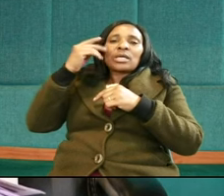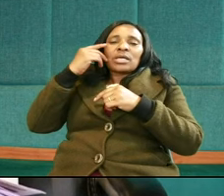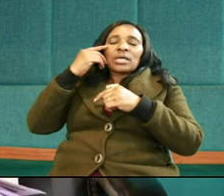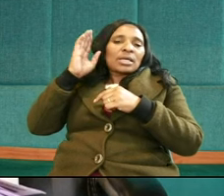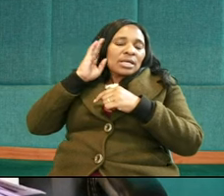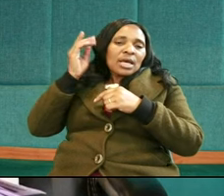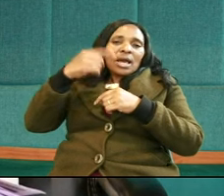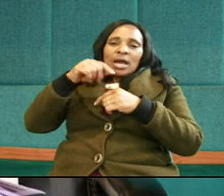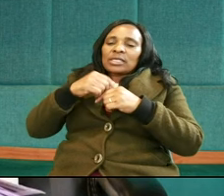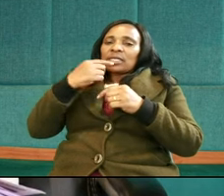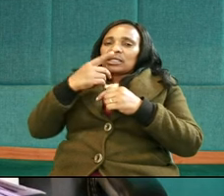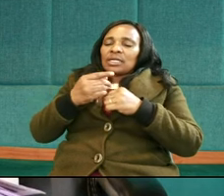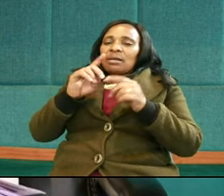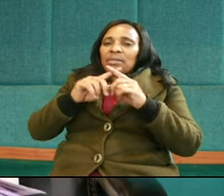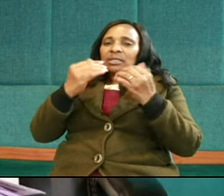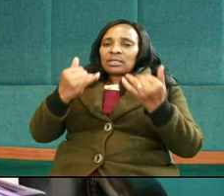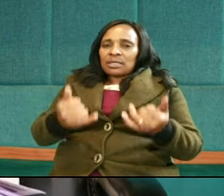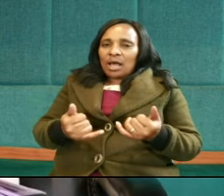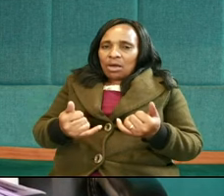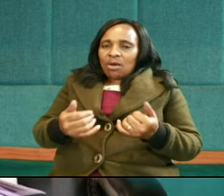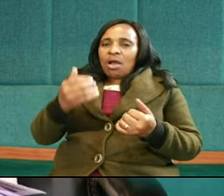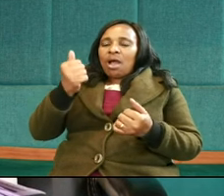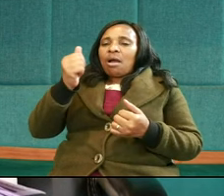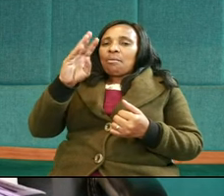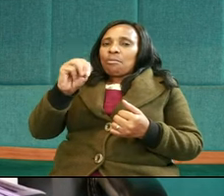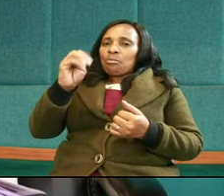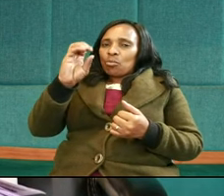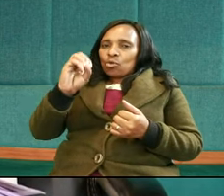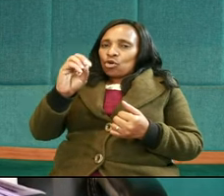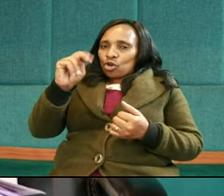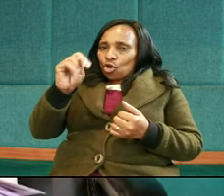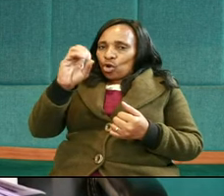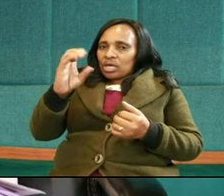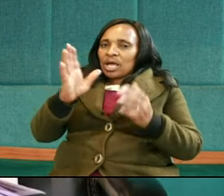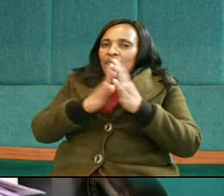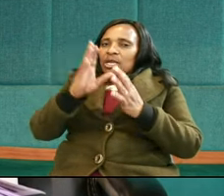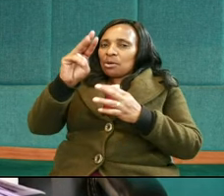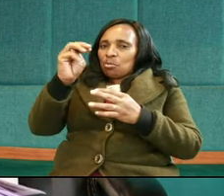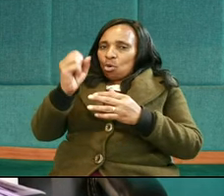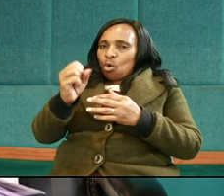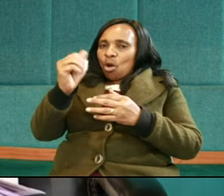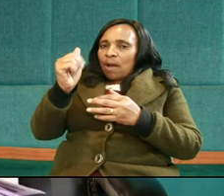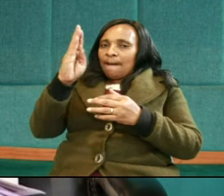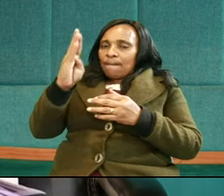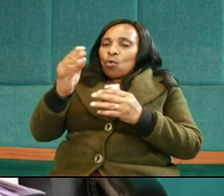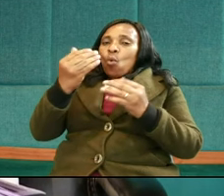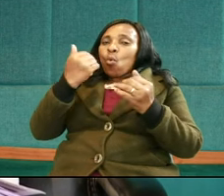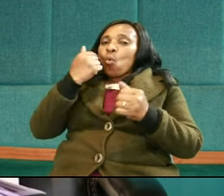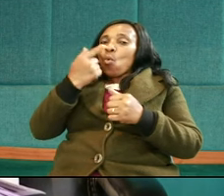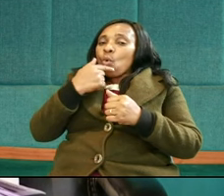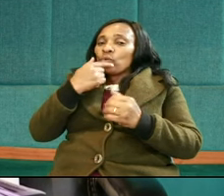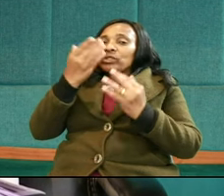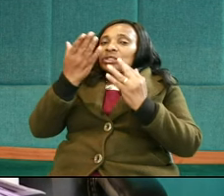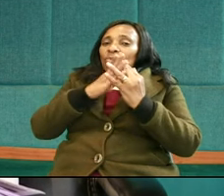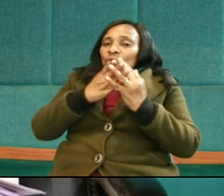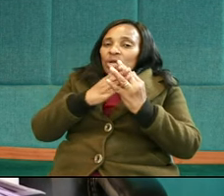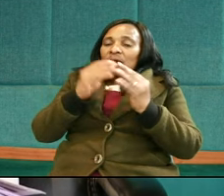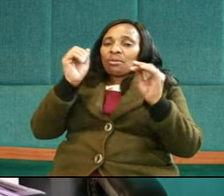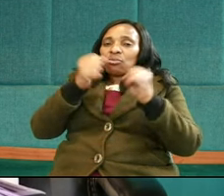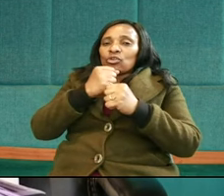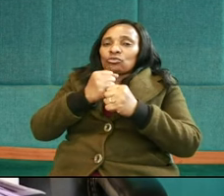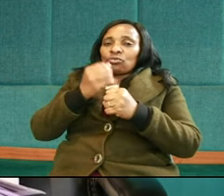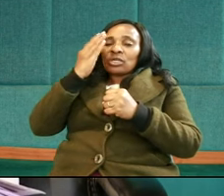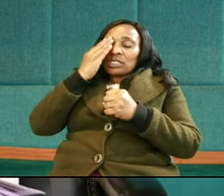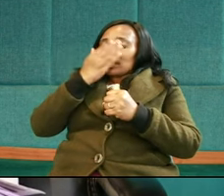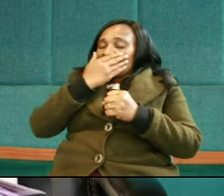But now, here are men from Amnon, Moab, and Mount Seir, whose territory you would not allow Israel to invade